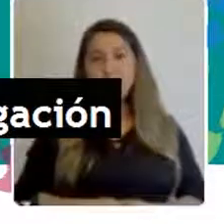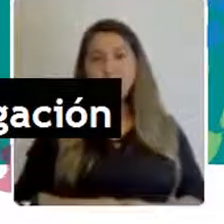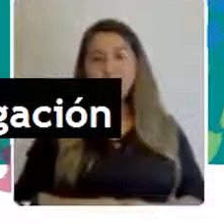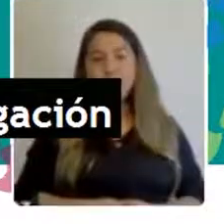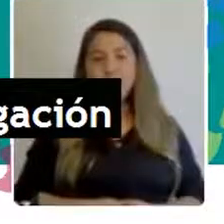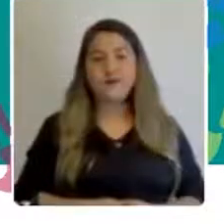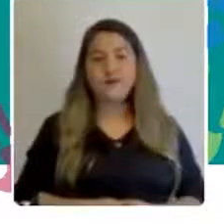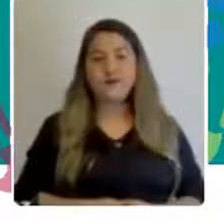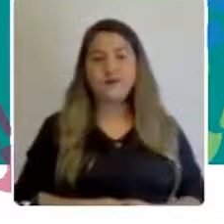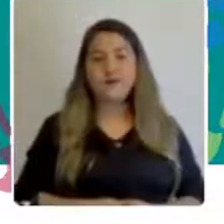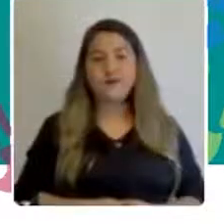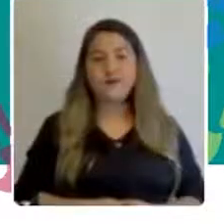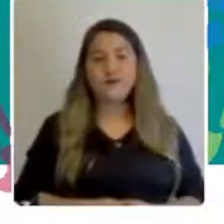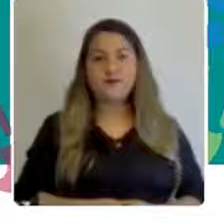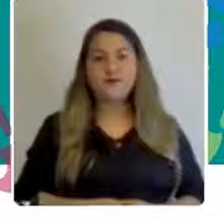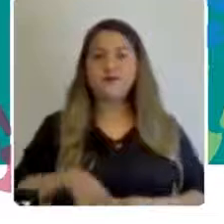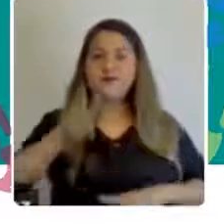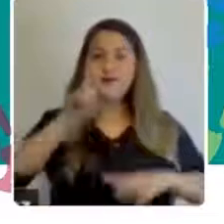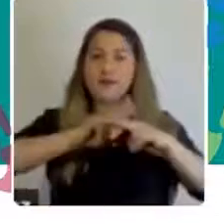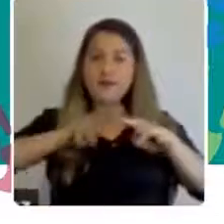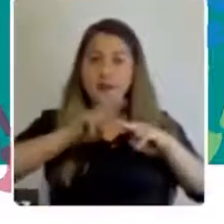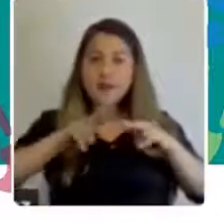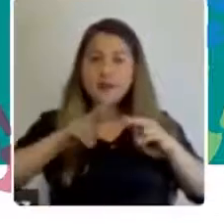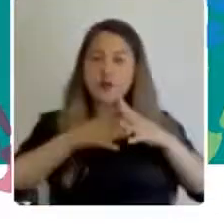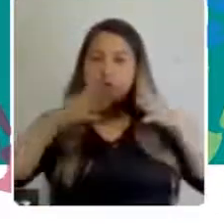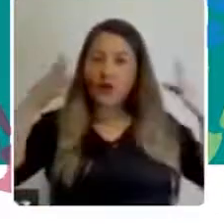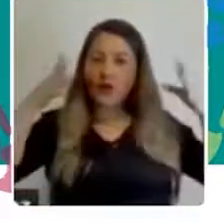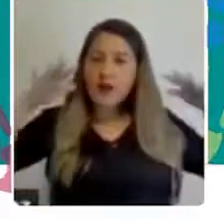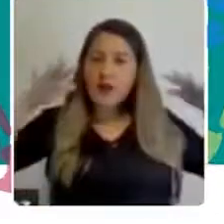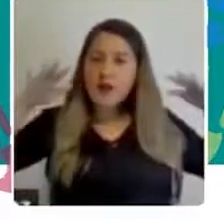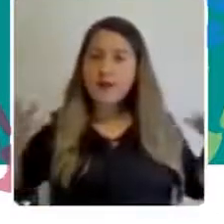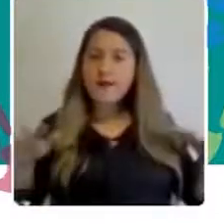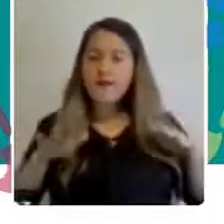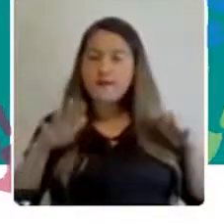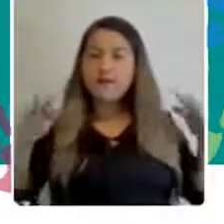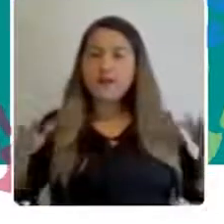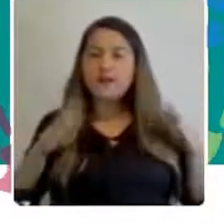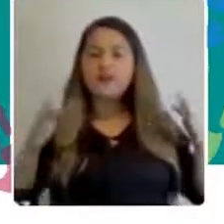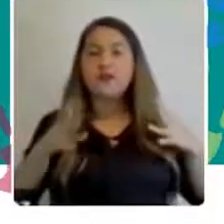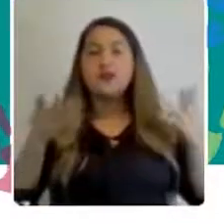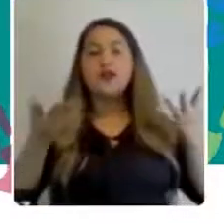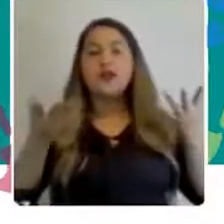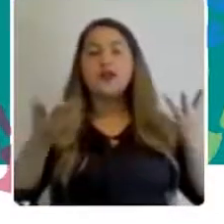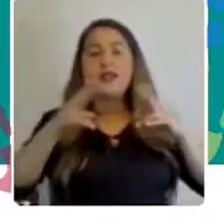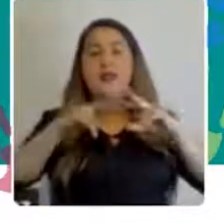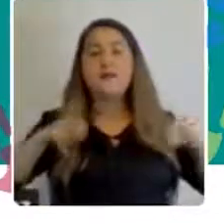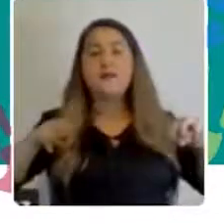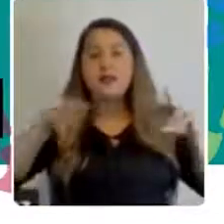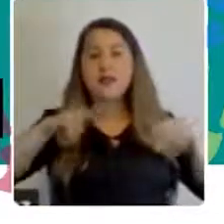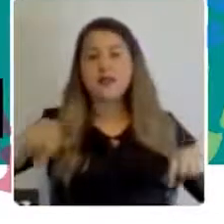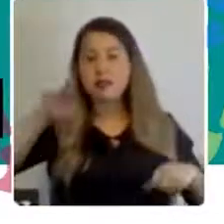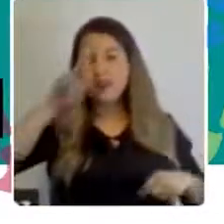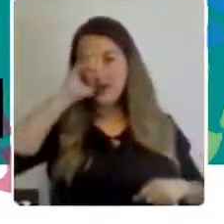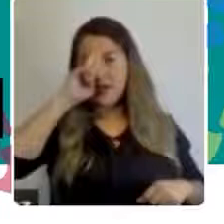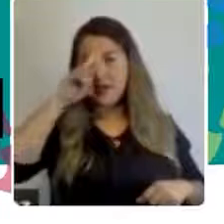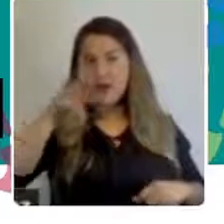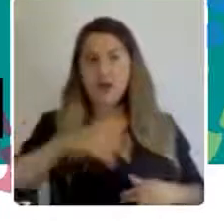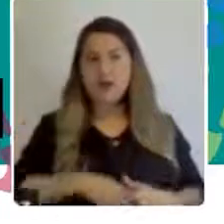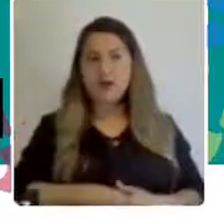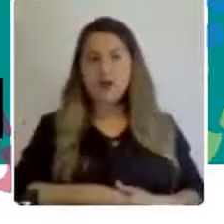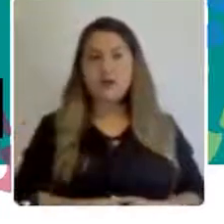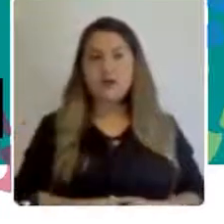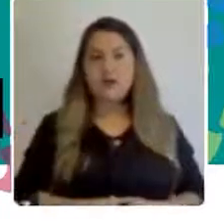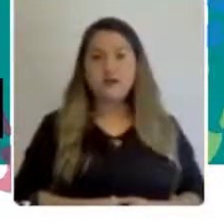rare diseases, and EU support research into rare diseases through Horizon 2020, which is